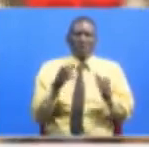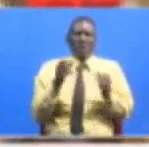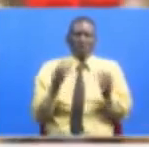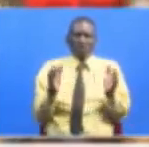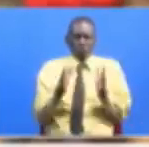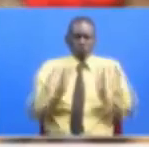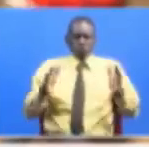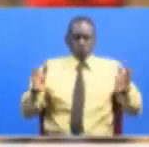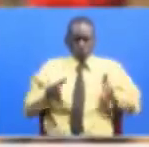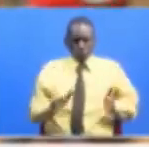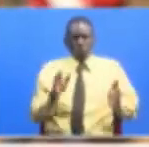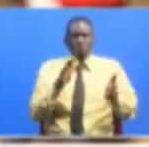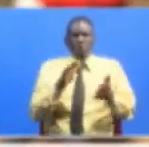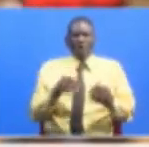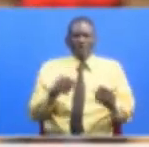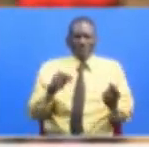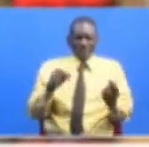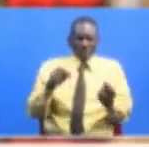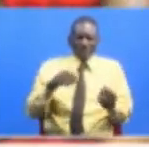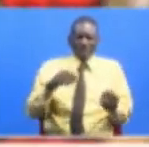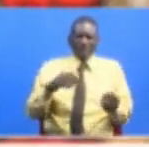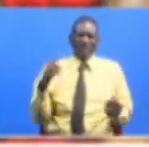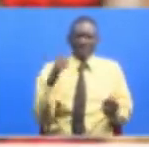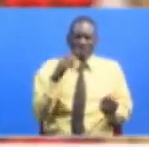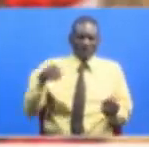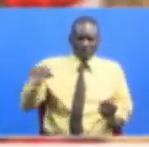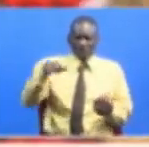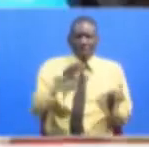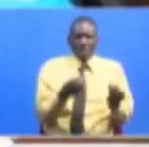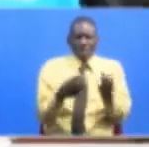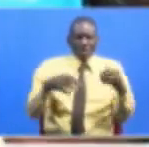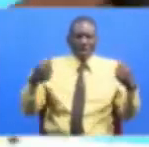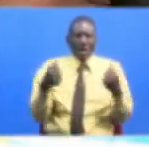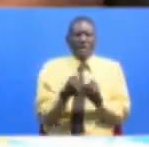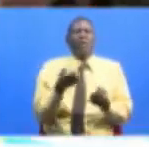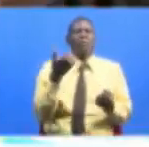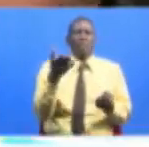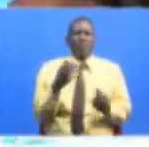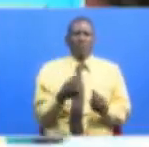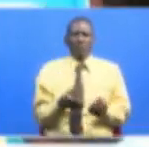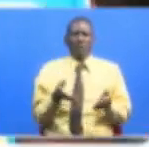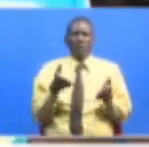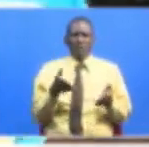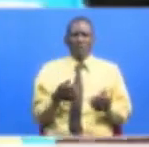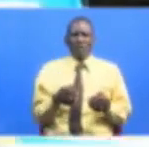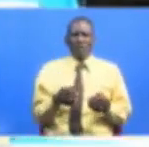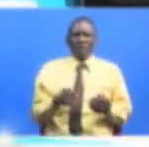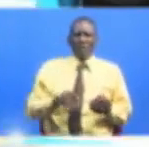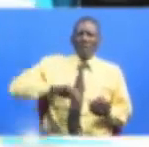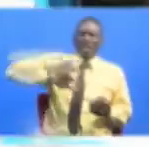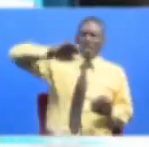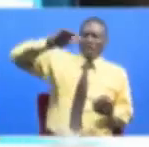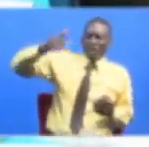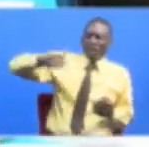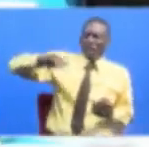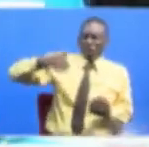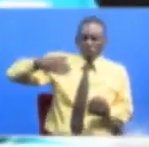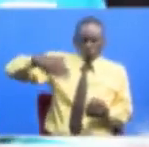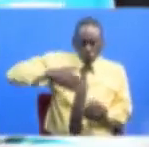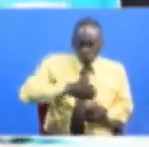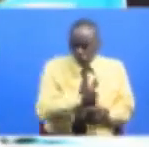signages and a black spot where many accidents have been reported. It is a hilly area with sharp